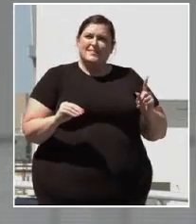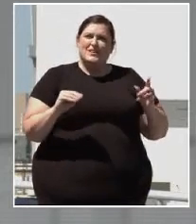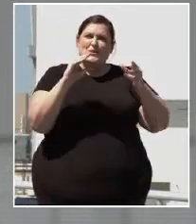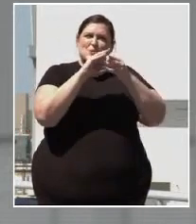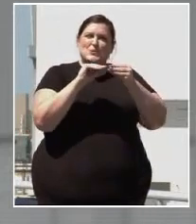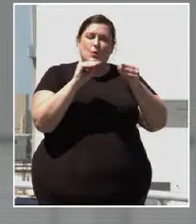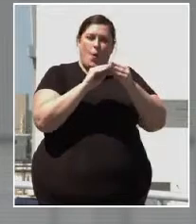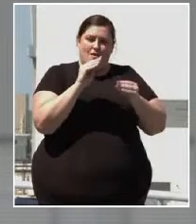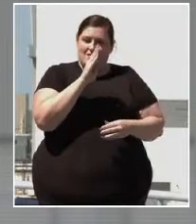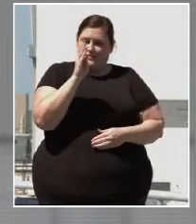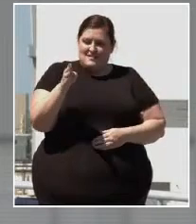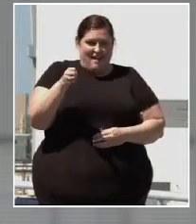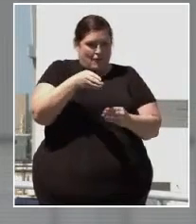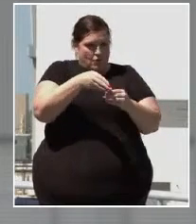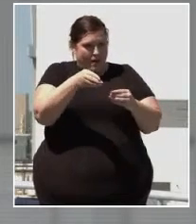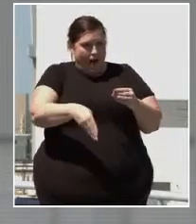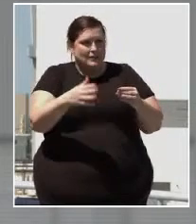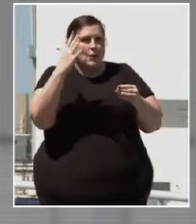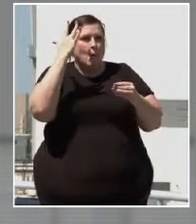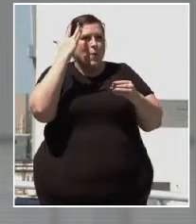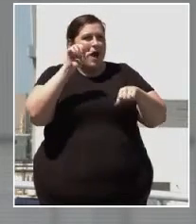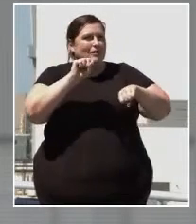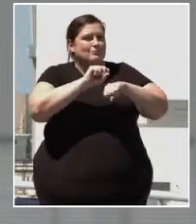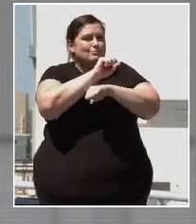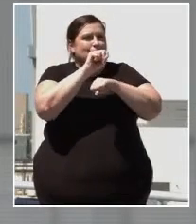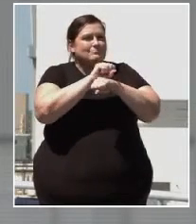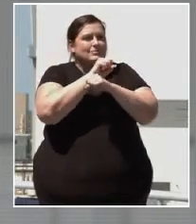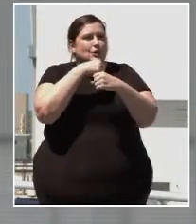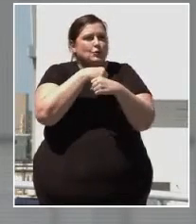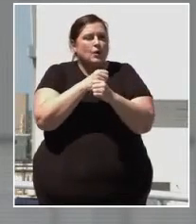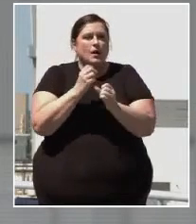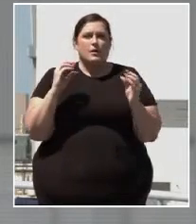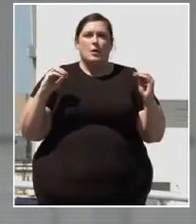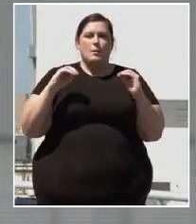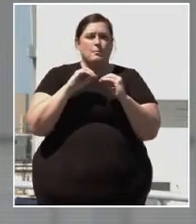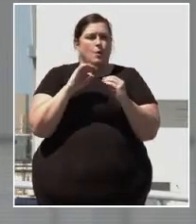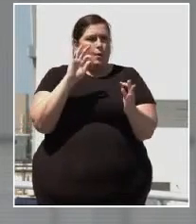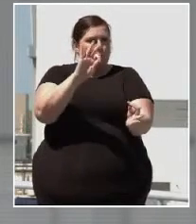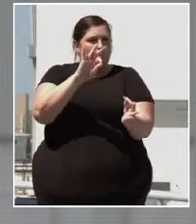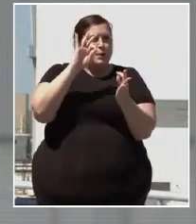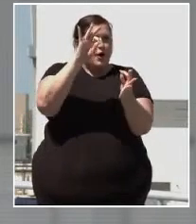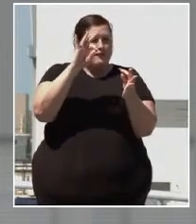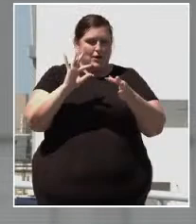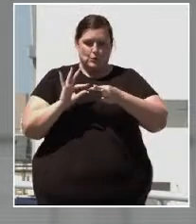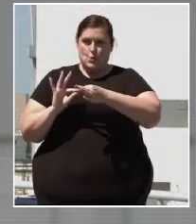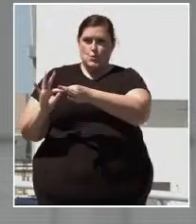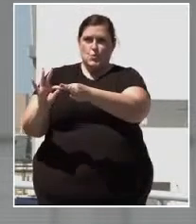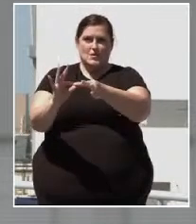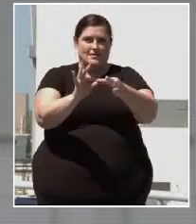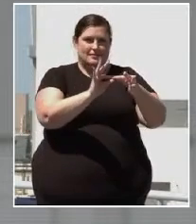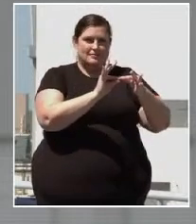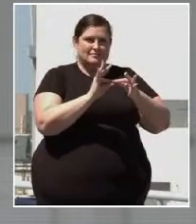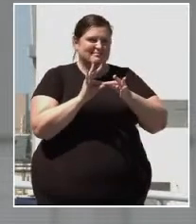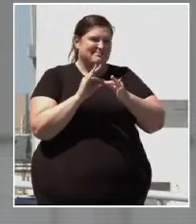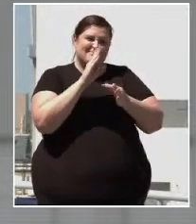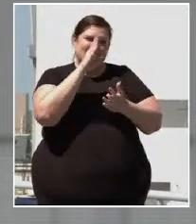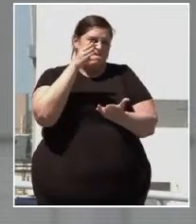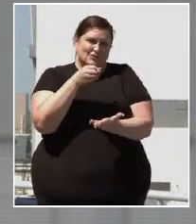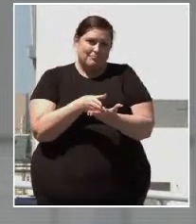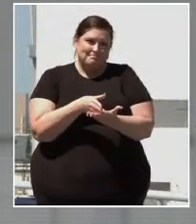never ending because of the work to create a more perfect union does not